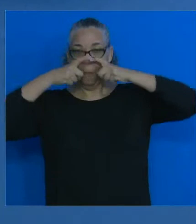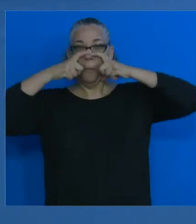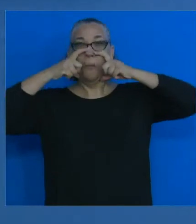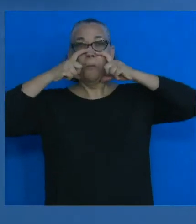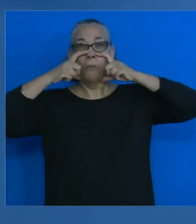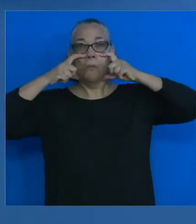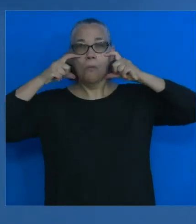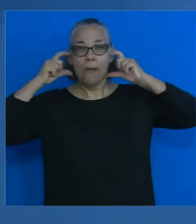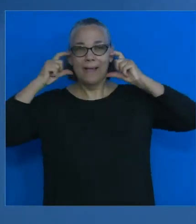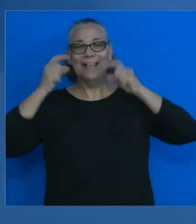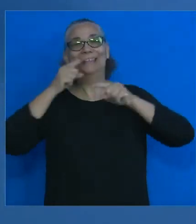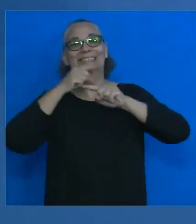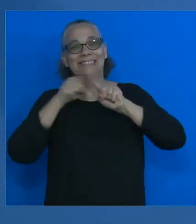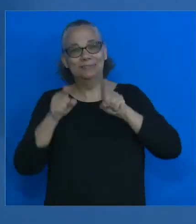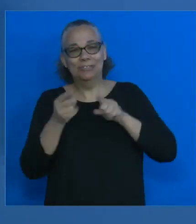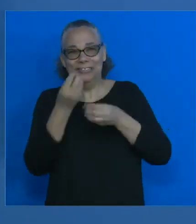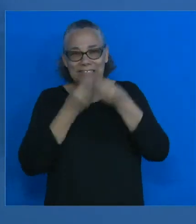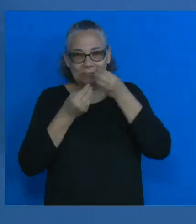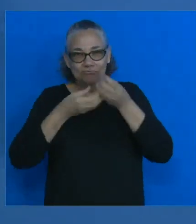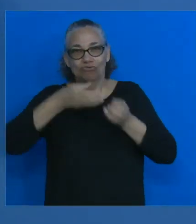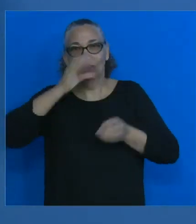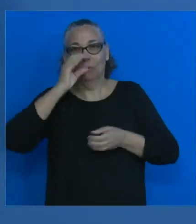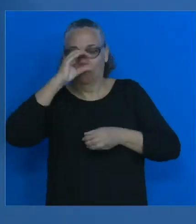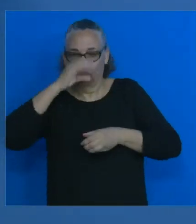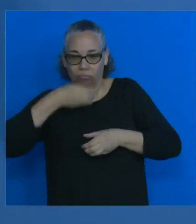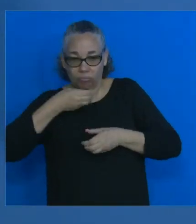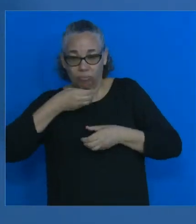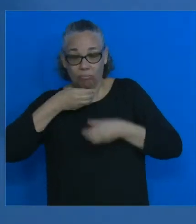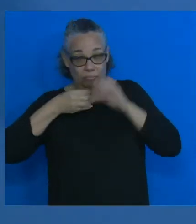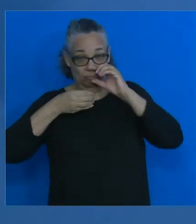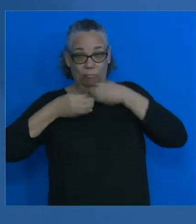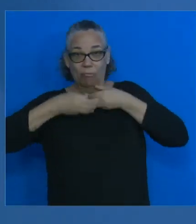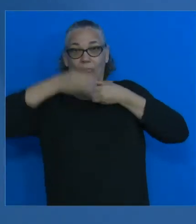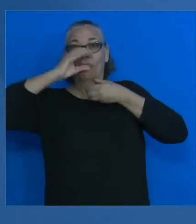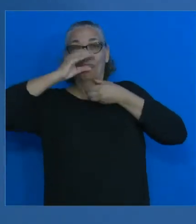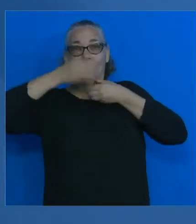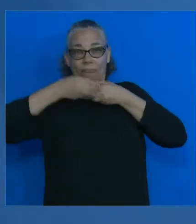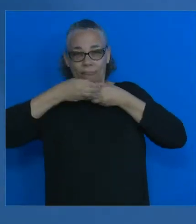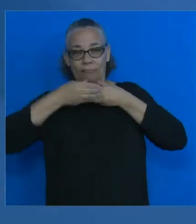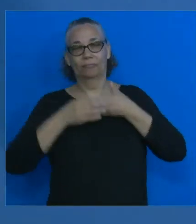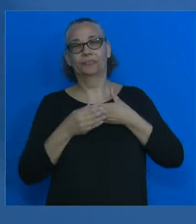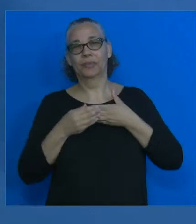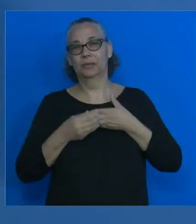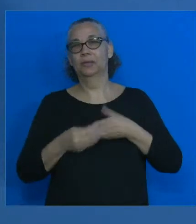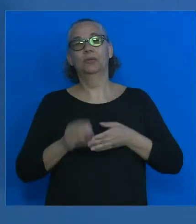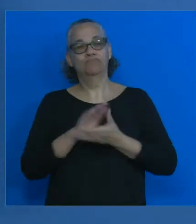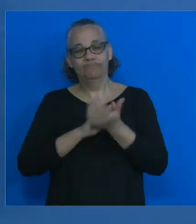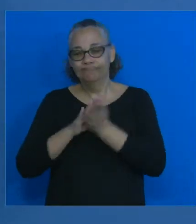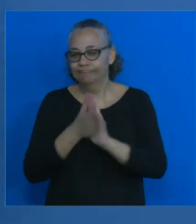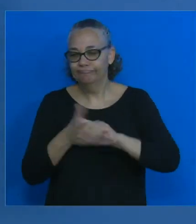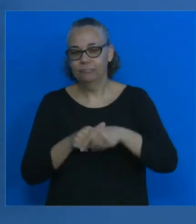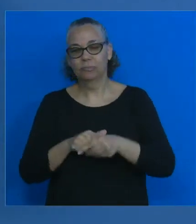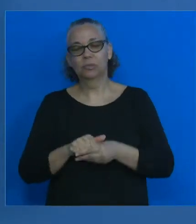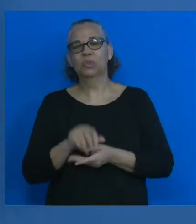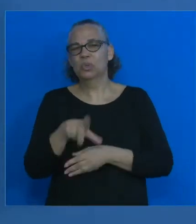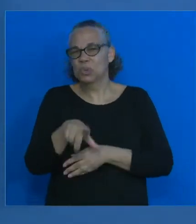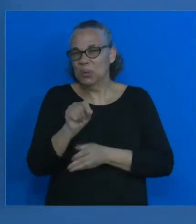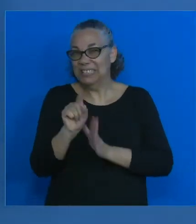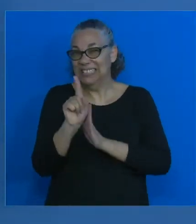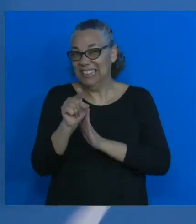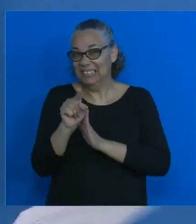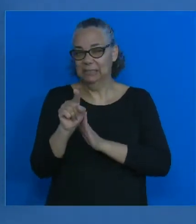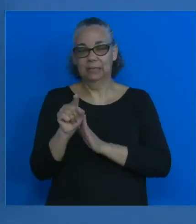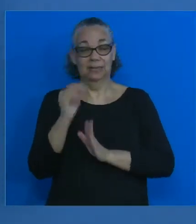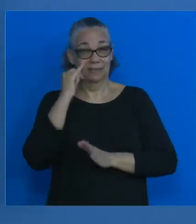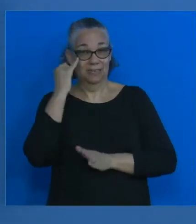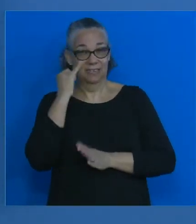except for when eating and drinking. Encourage attendees to wash their hands often with soap and water for at least 20 seconds. If soap